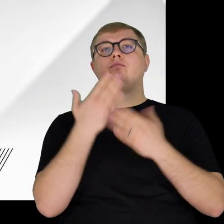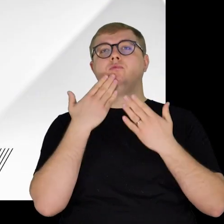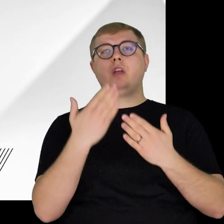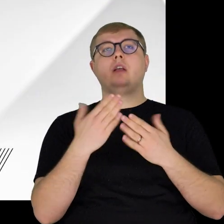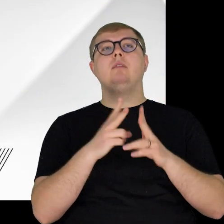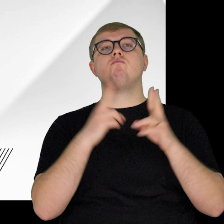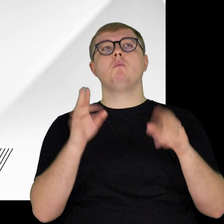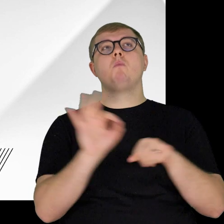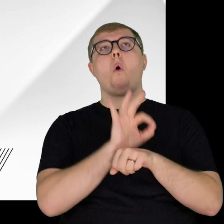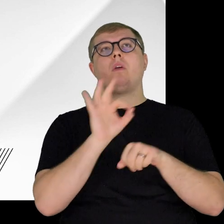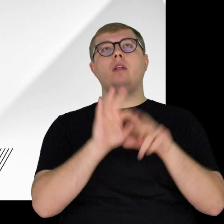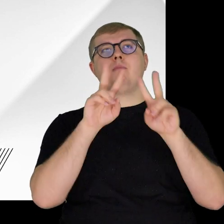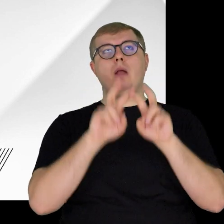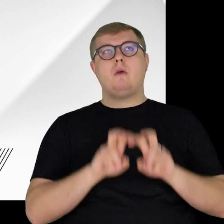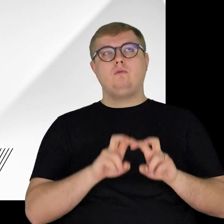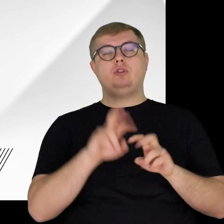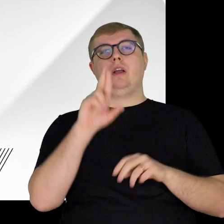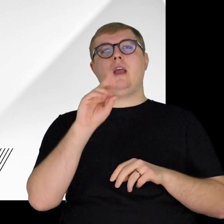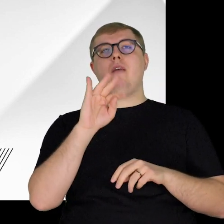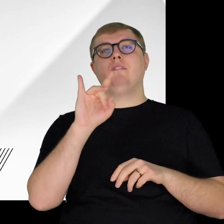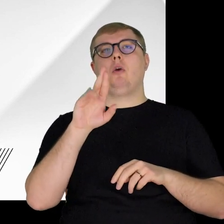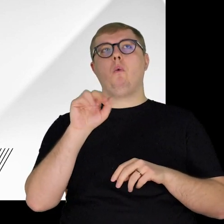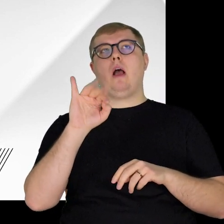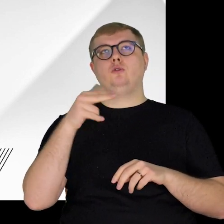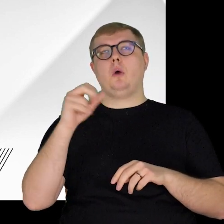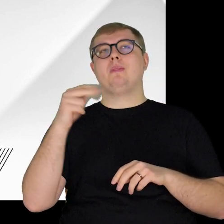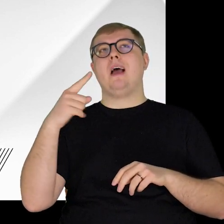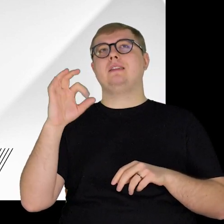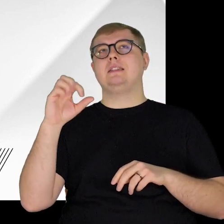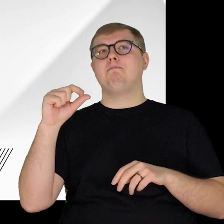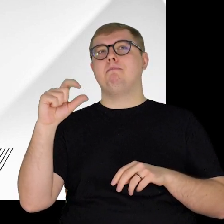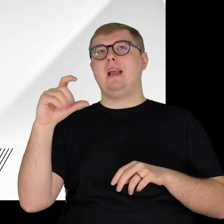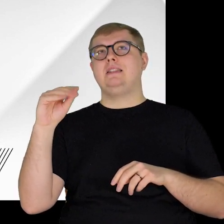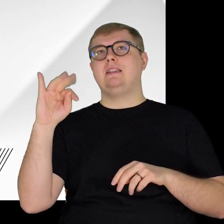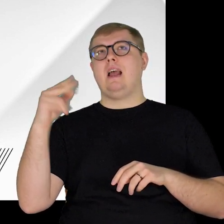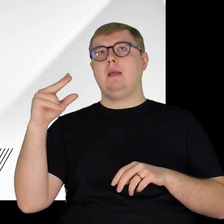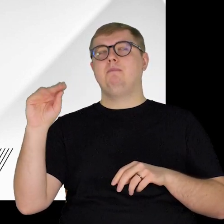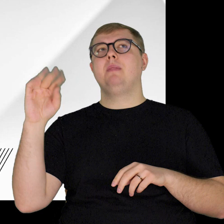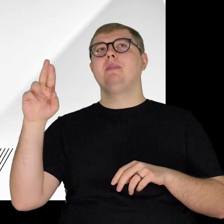mentioned, which is the Re-Figuration of Spaces. So